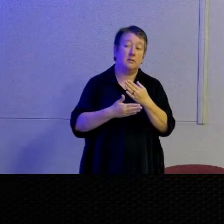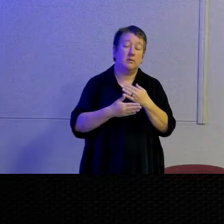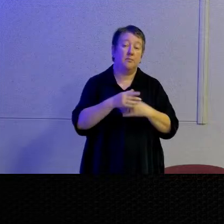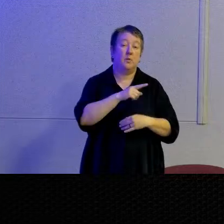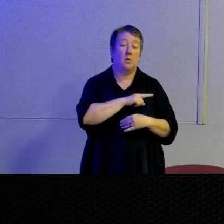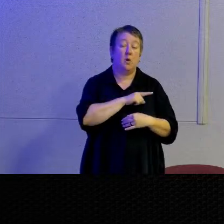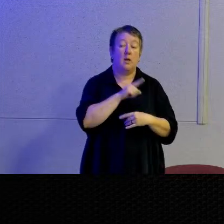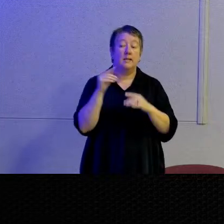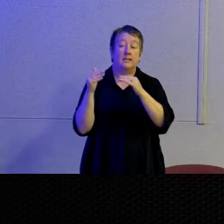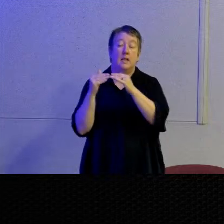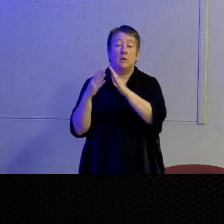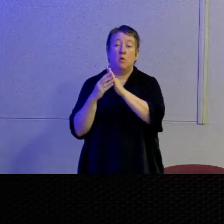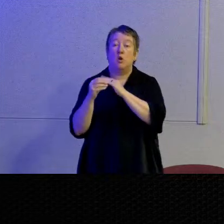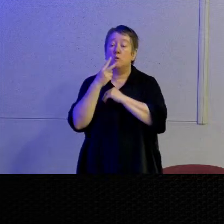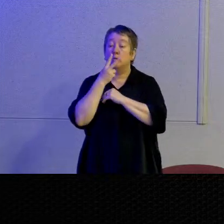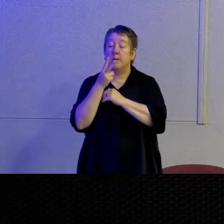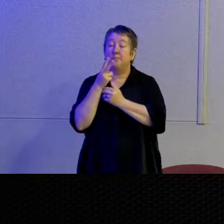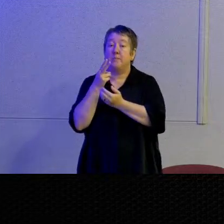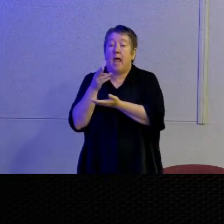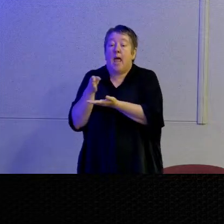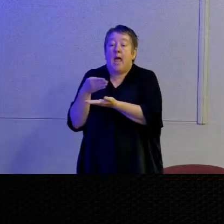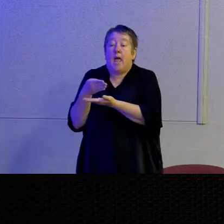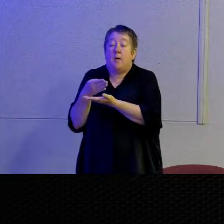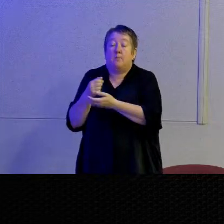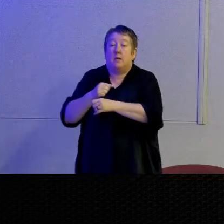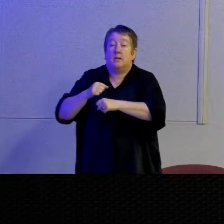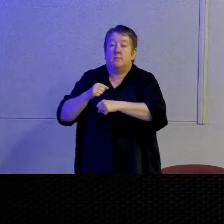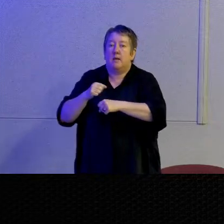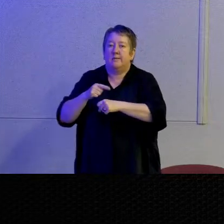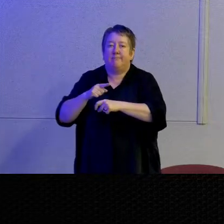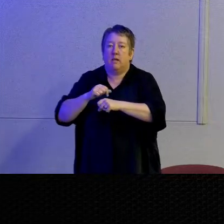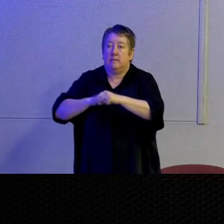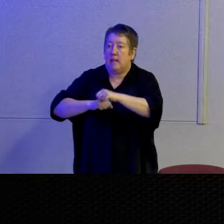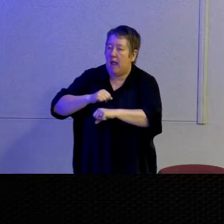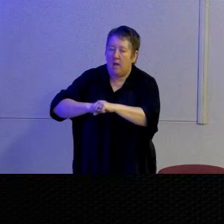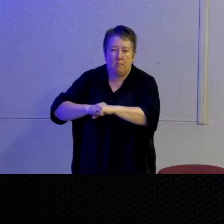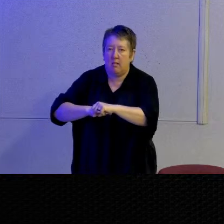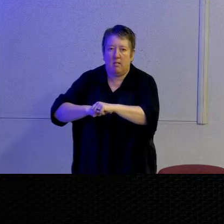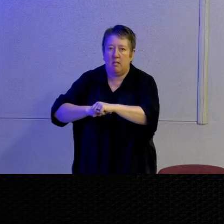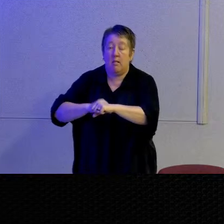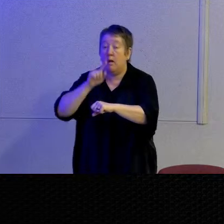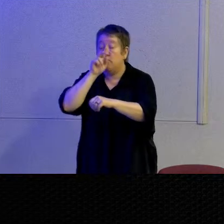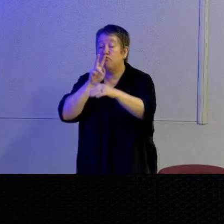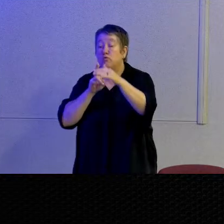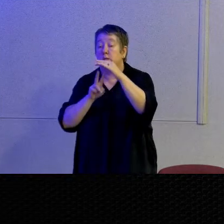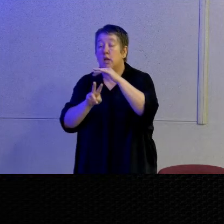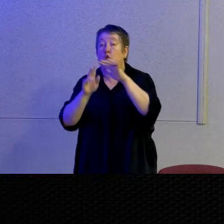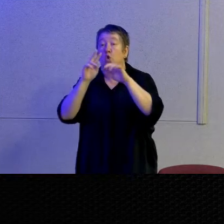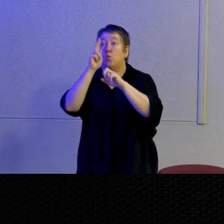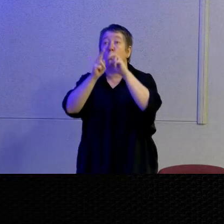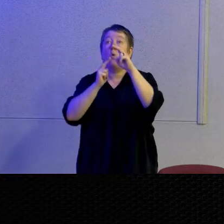space is unstable. And you predict that the universe will eventually collapse.